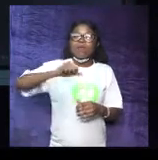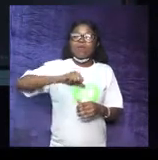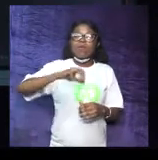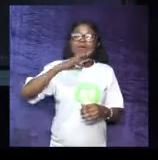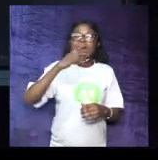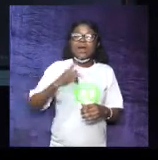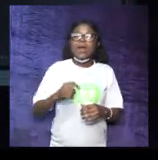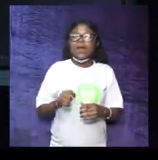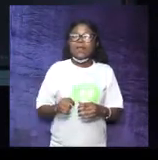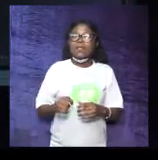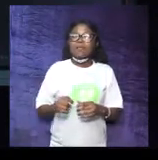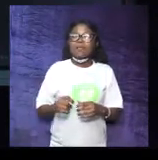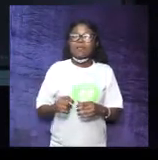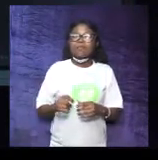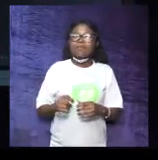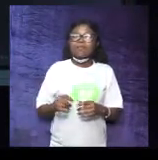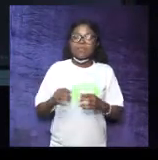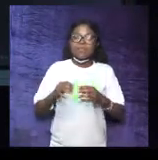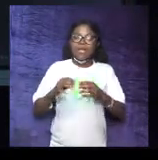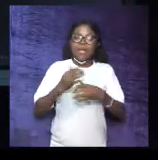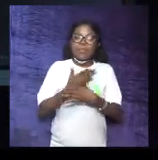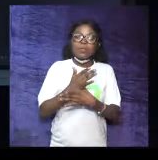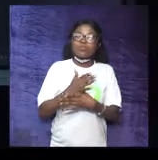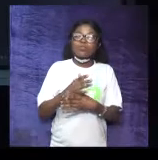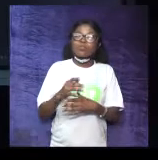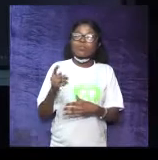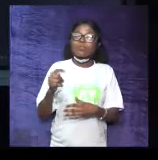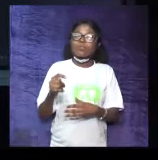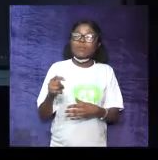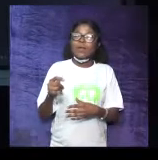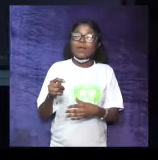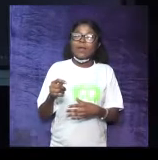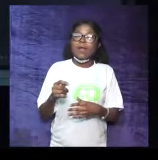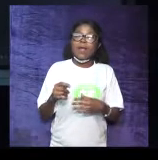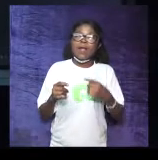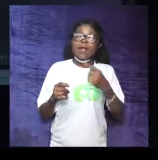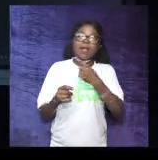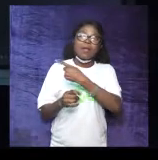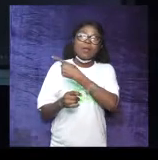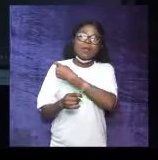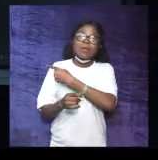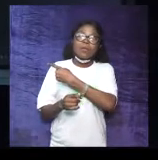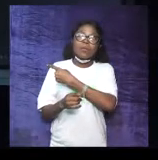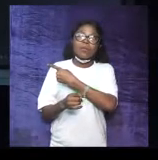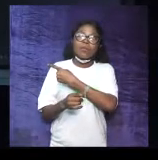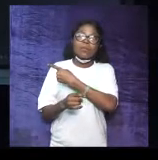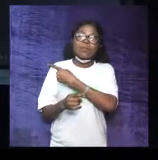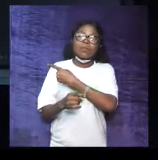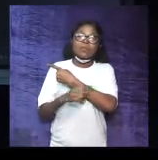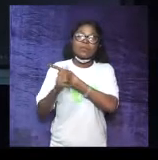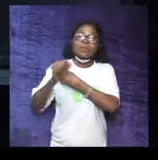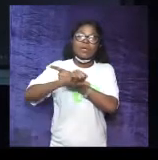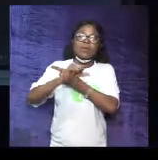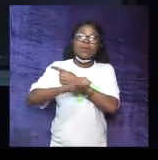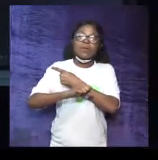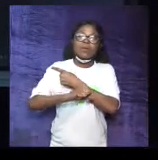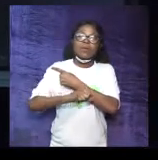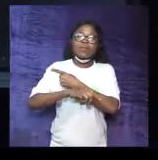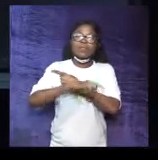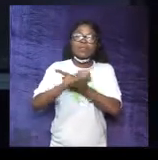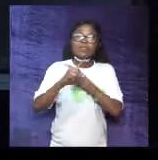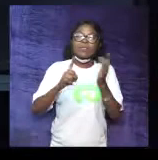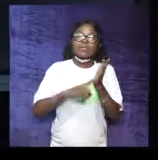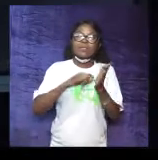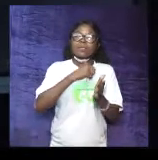the spaces between two lines. So here, angles will be formed at this junction. This is an angle, this